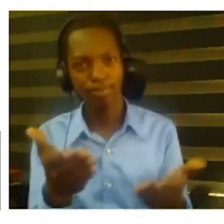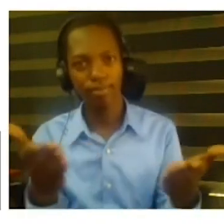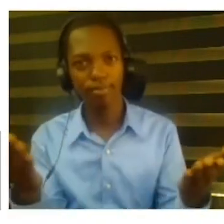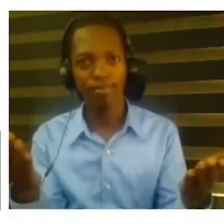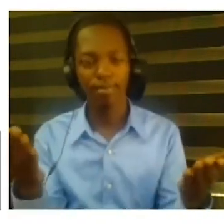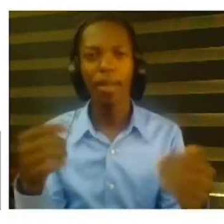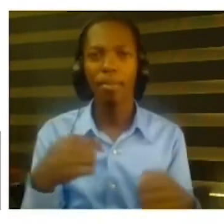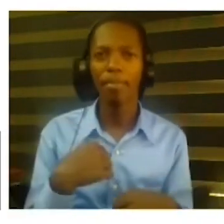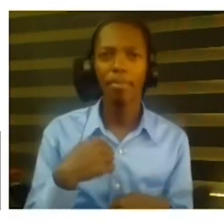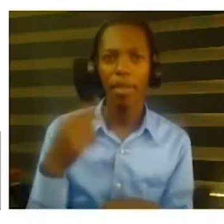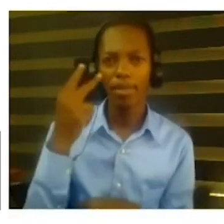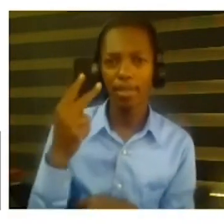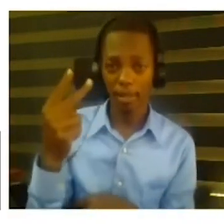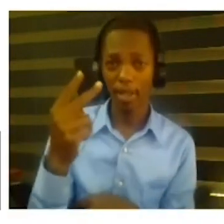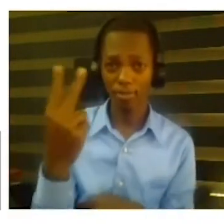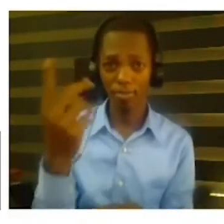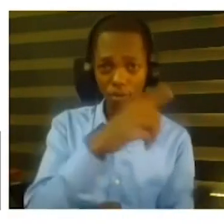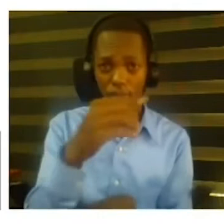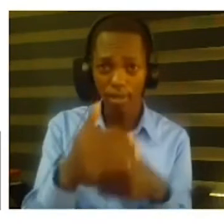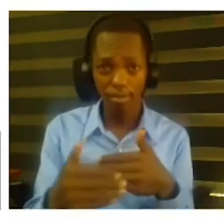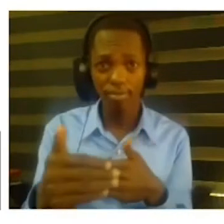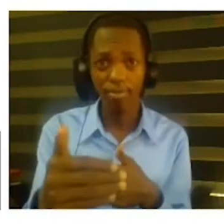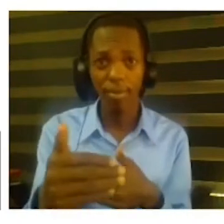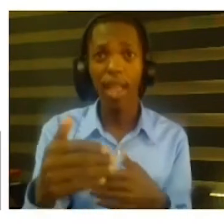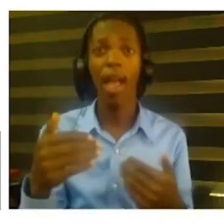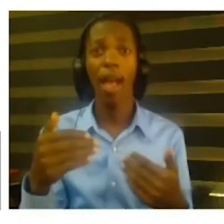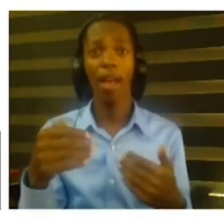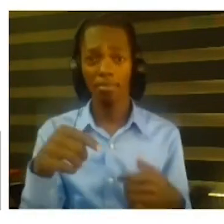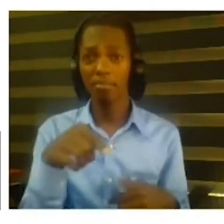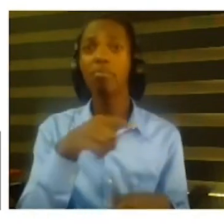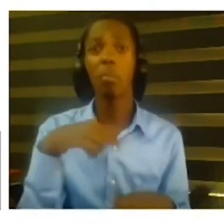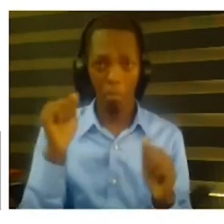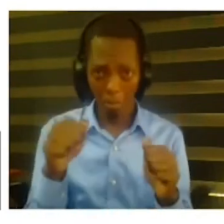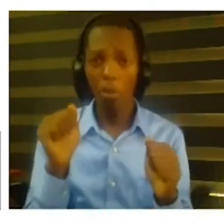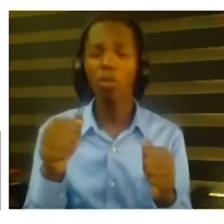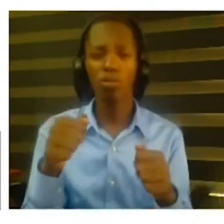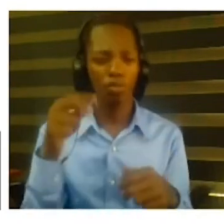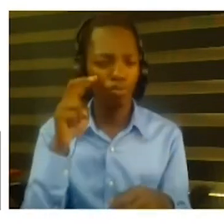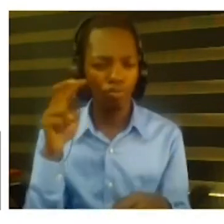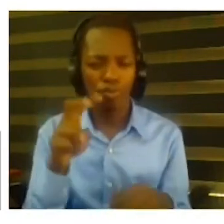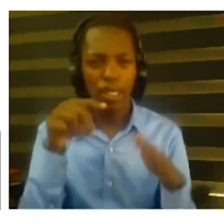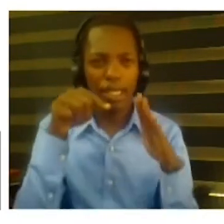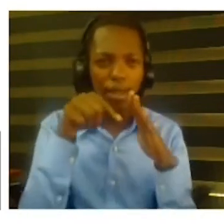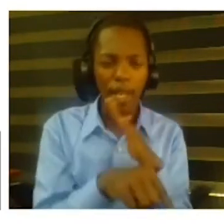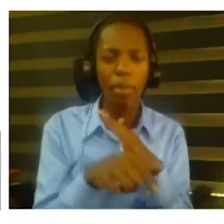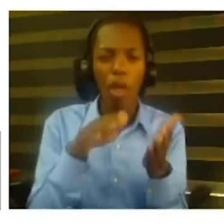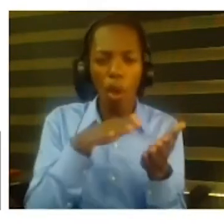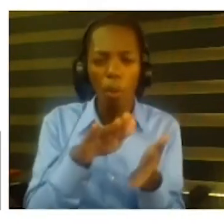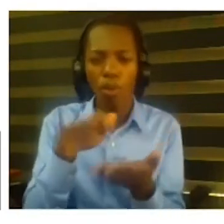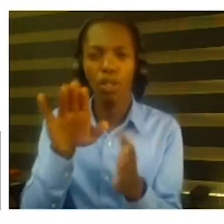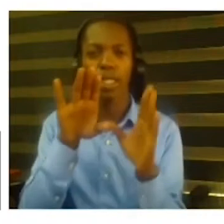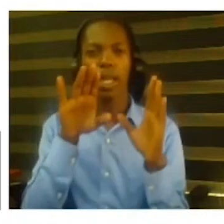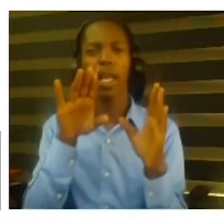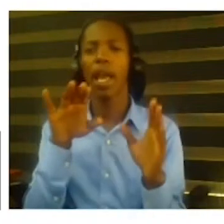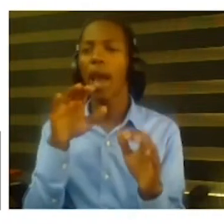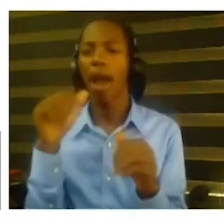that over the next 2 days, you shall explore in-depth issues and opportunities around